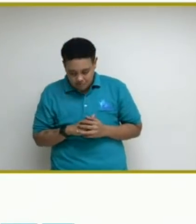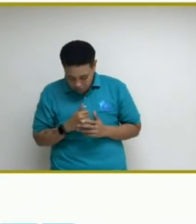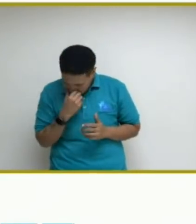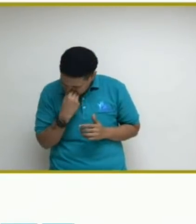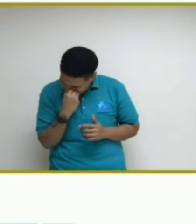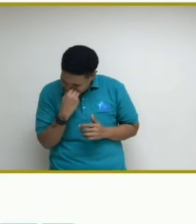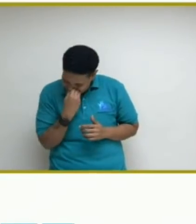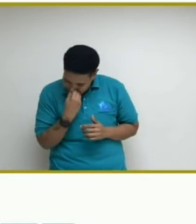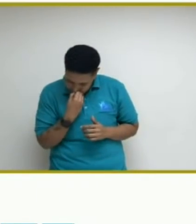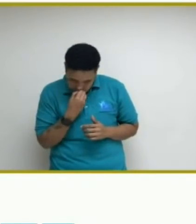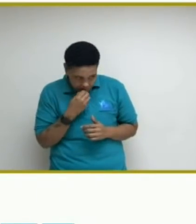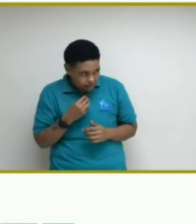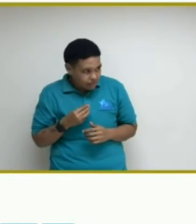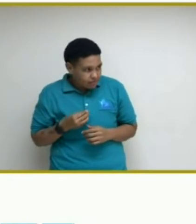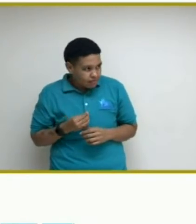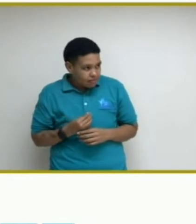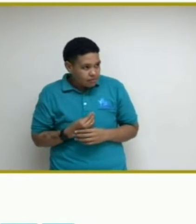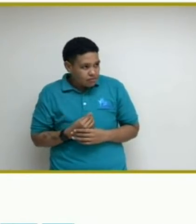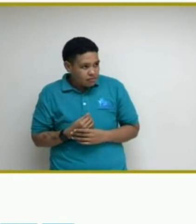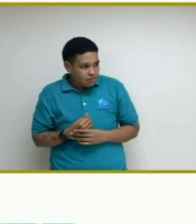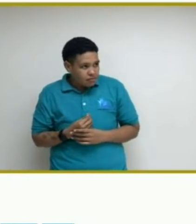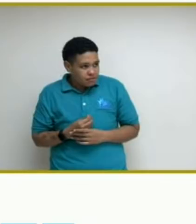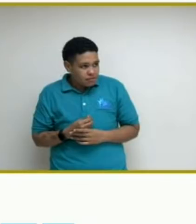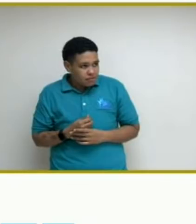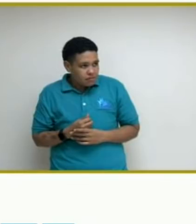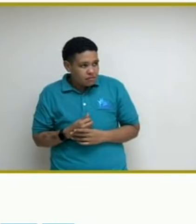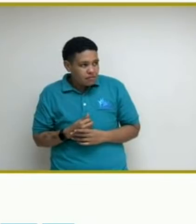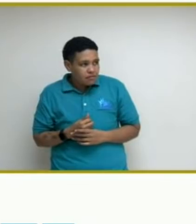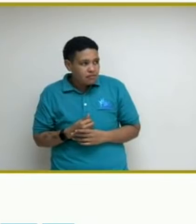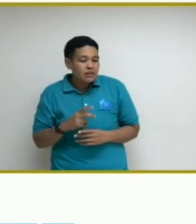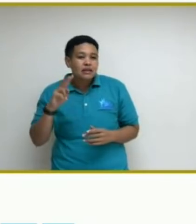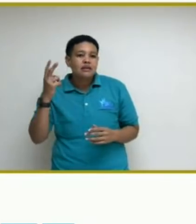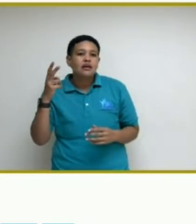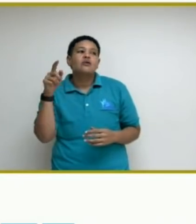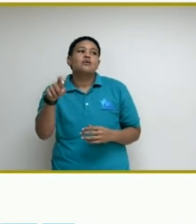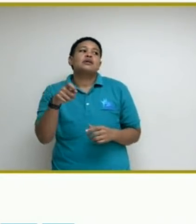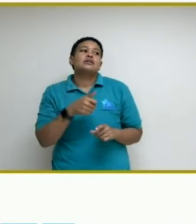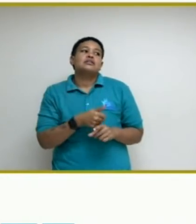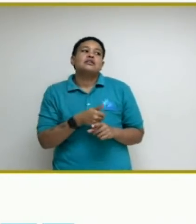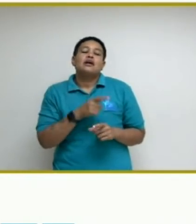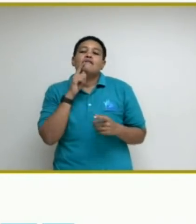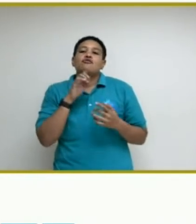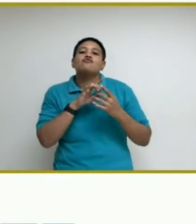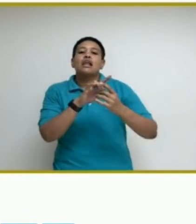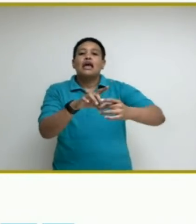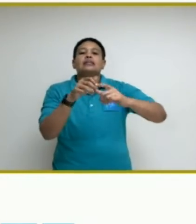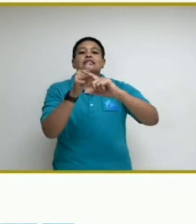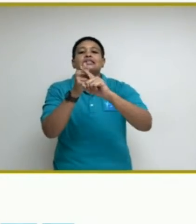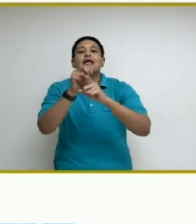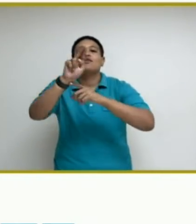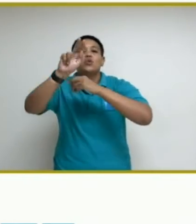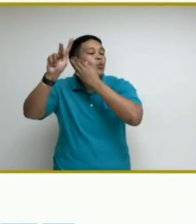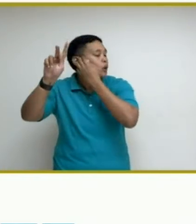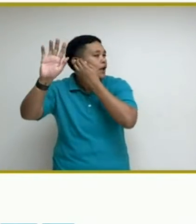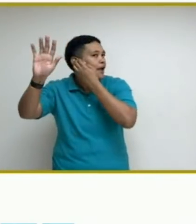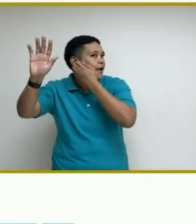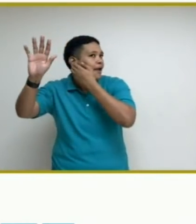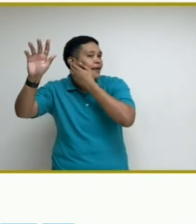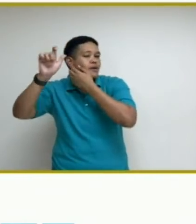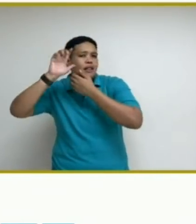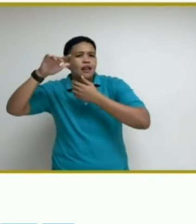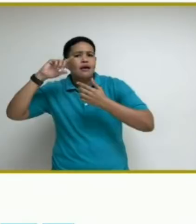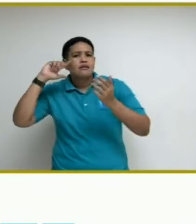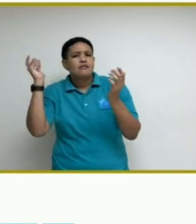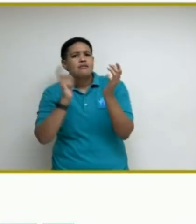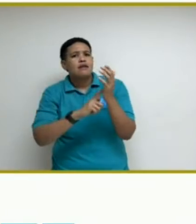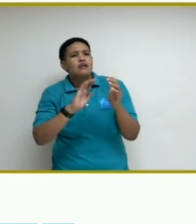the vaccine. And the second question was, as it relates to the UK not